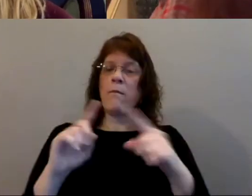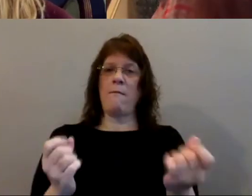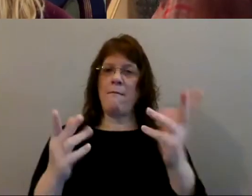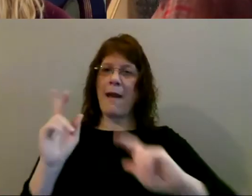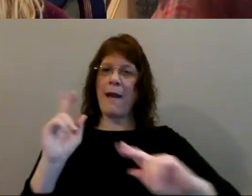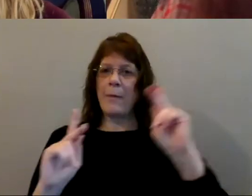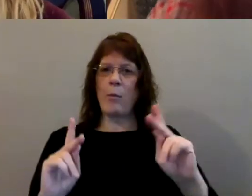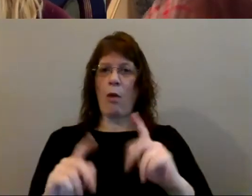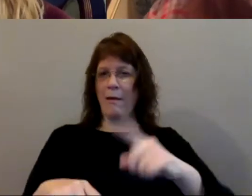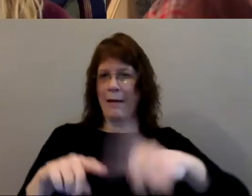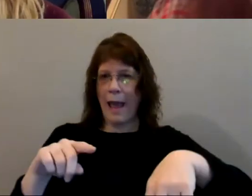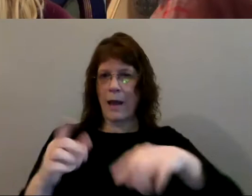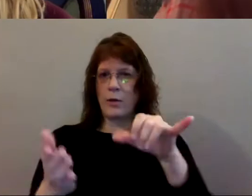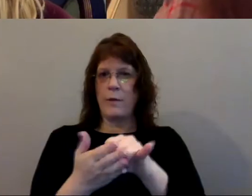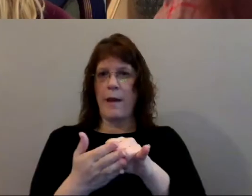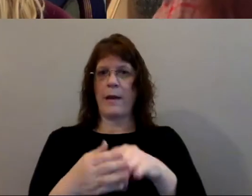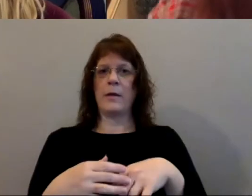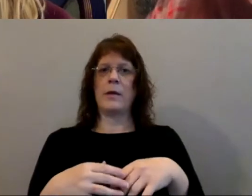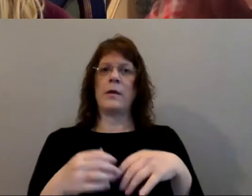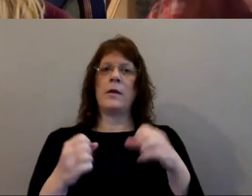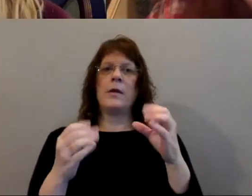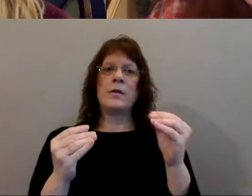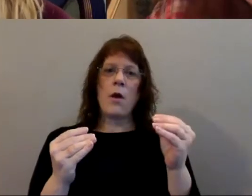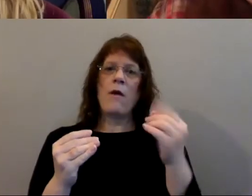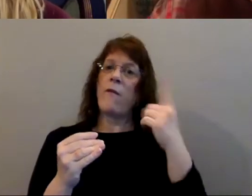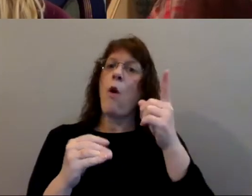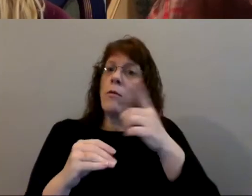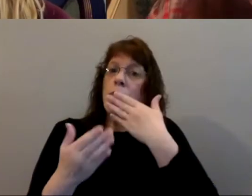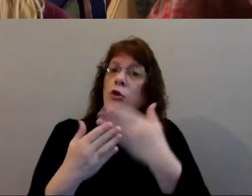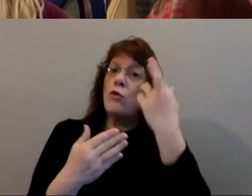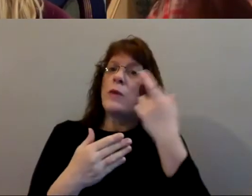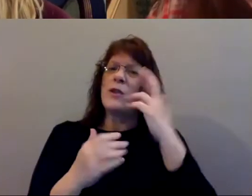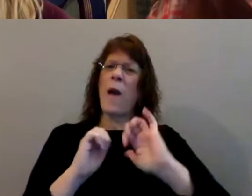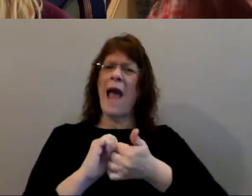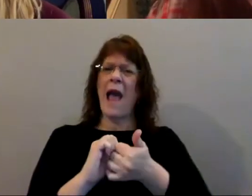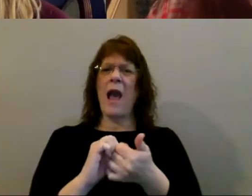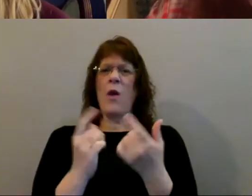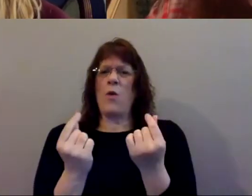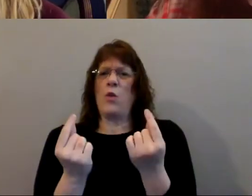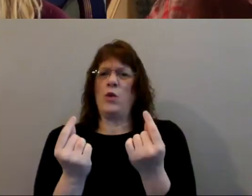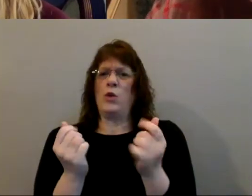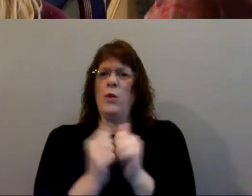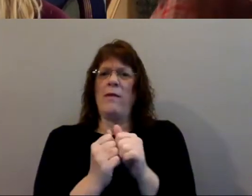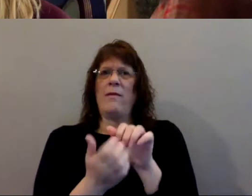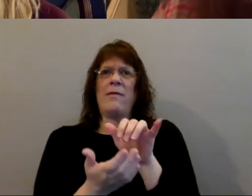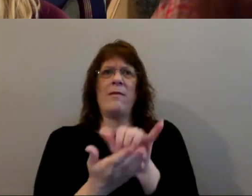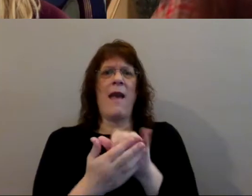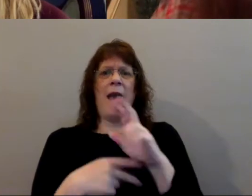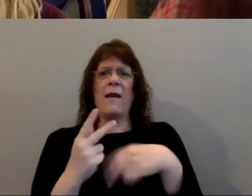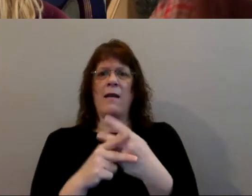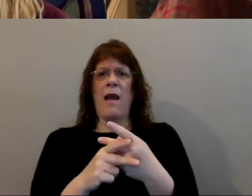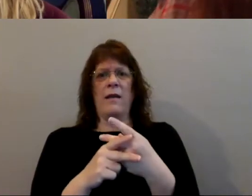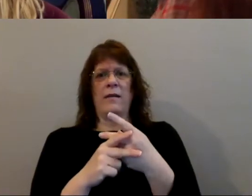like can't do that for Yeah. various reasons. And so, how do you approach these kinds of considerations